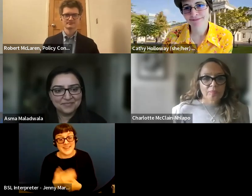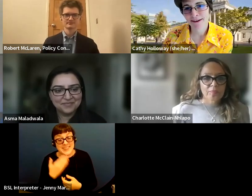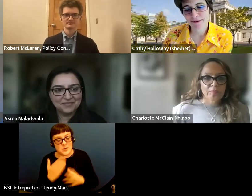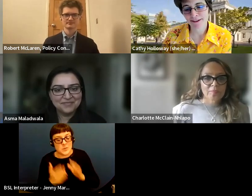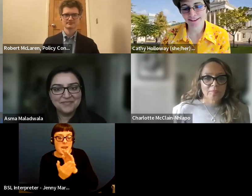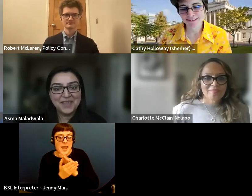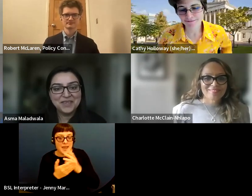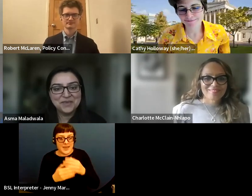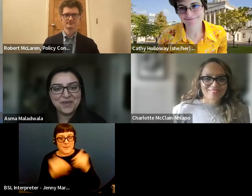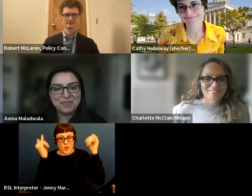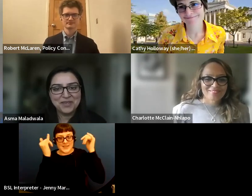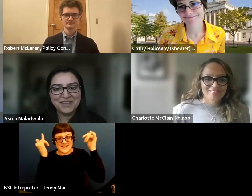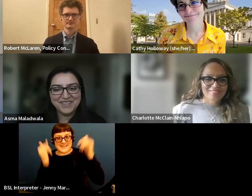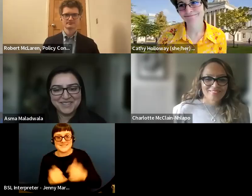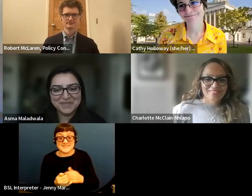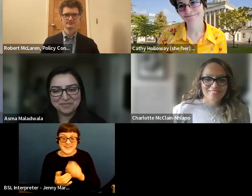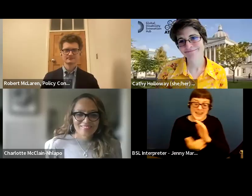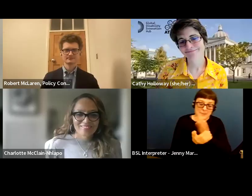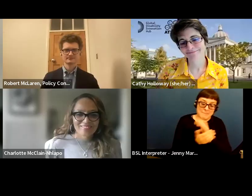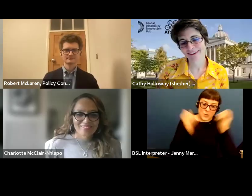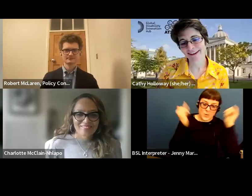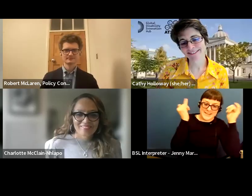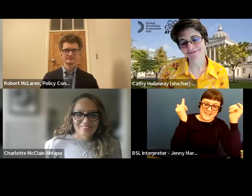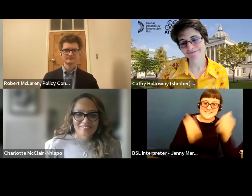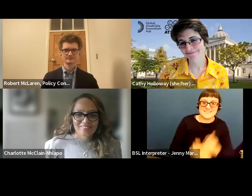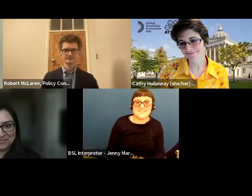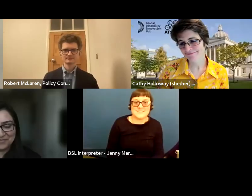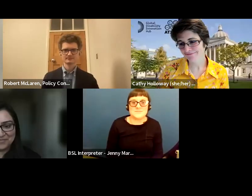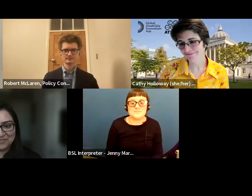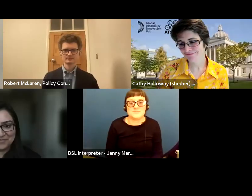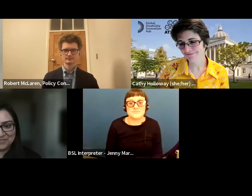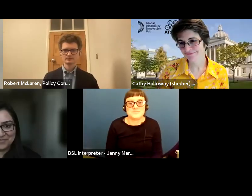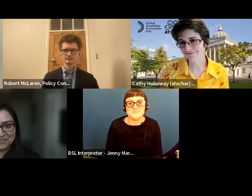holidays. Happy holidays. Thank you. Happy holidays. Bye.